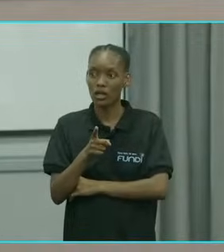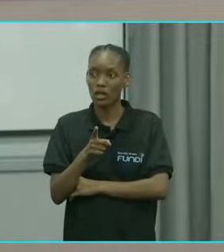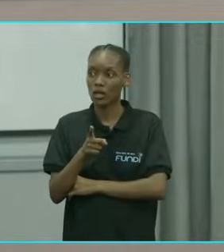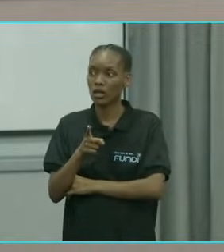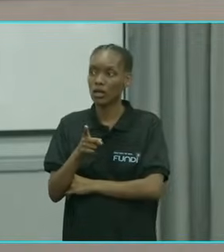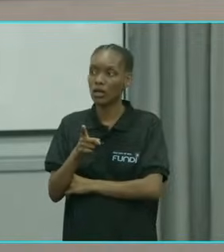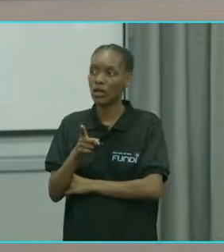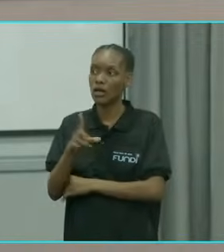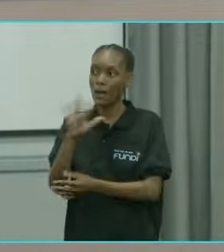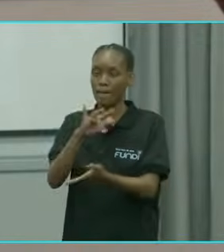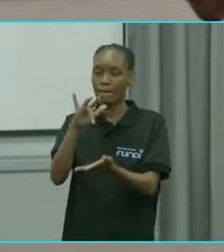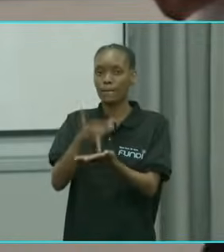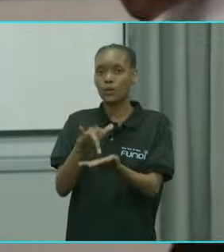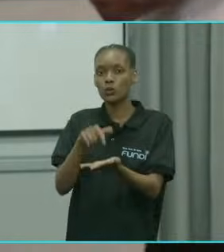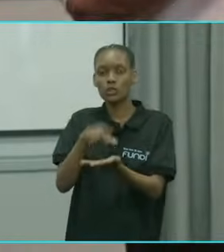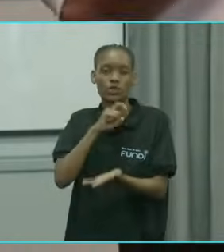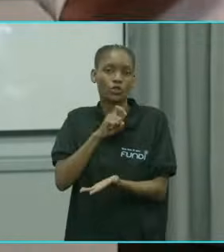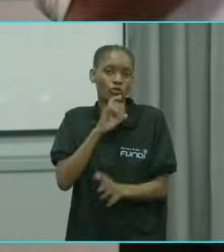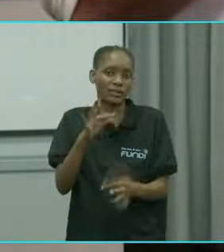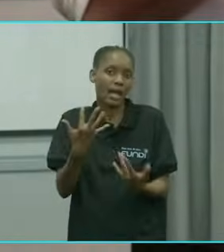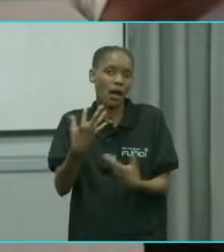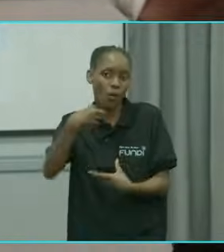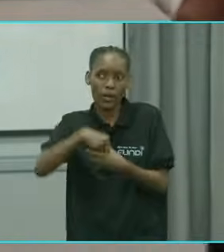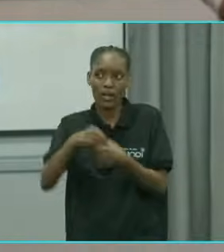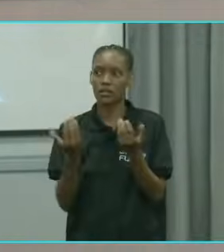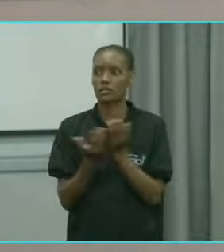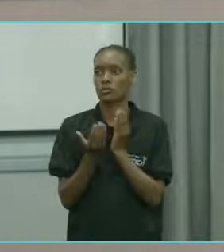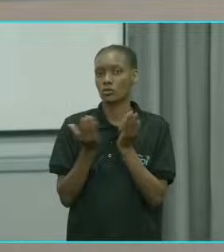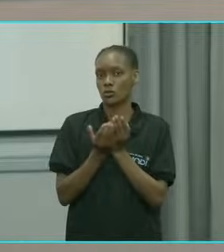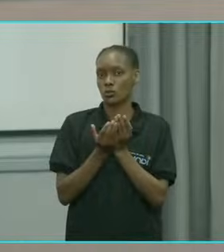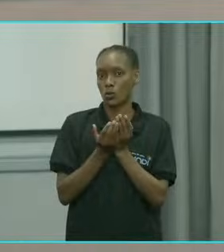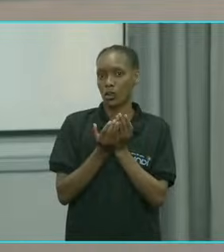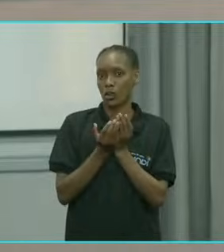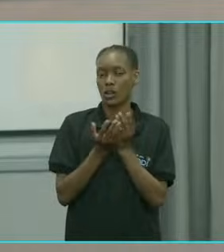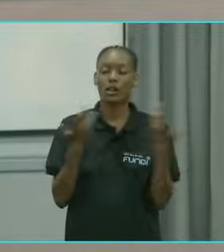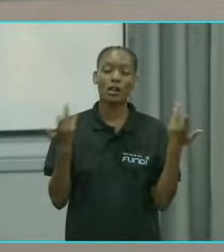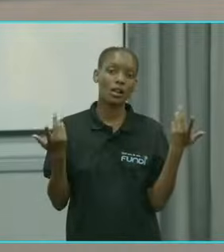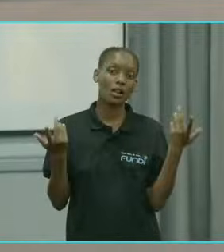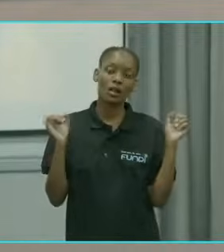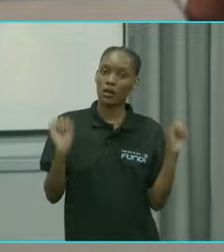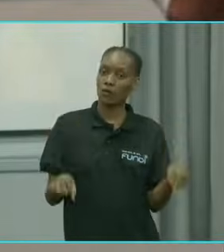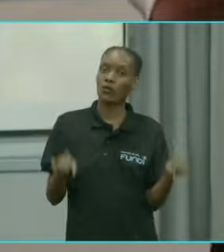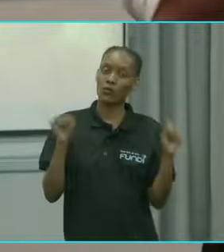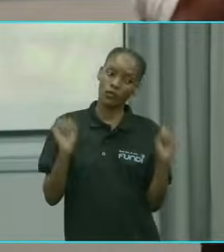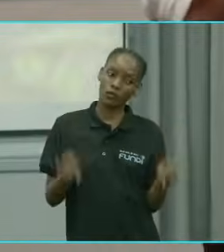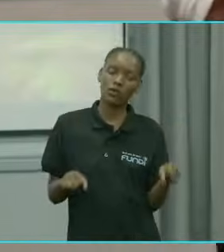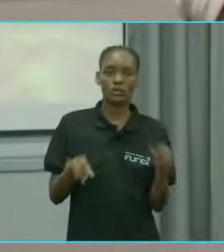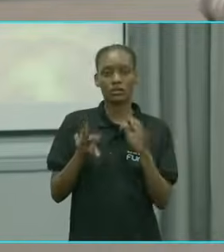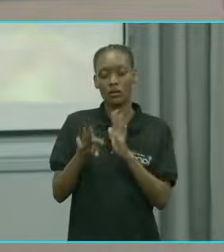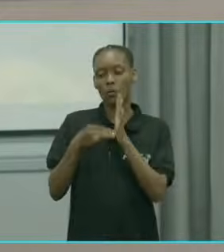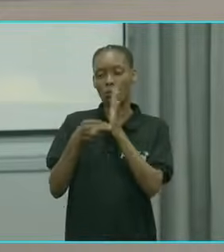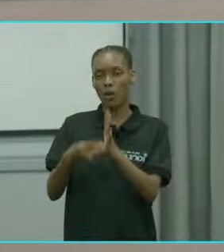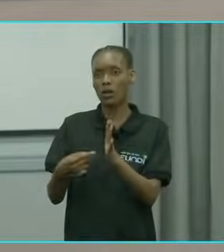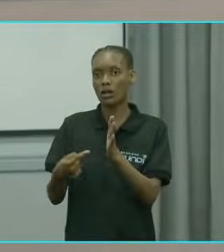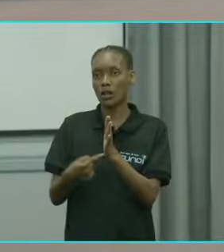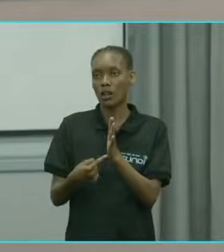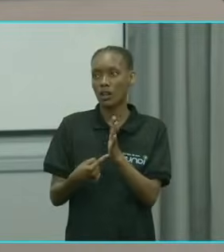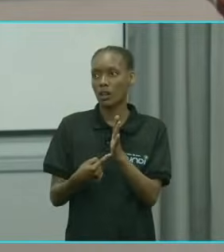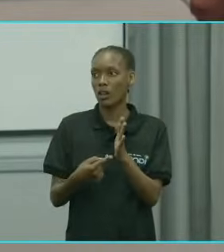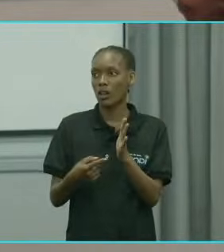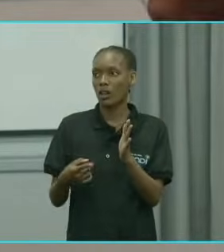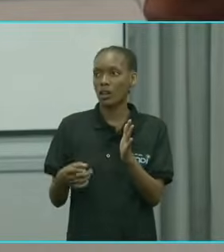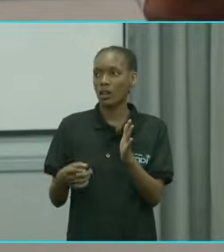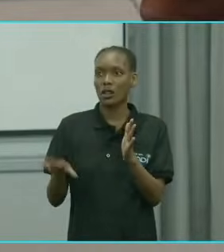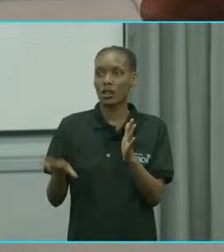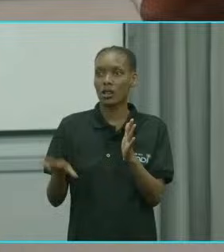in schools. Of course, the model doesn't say this